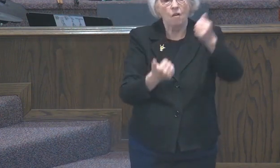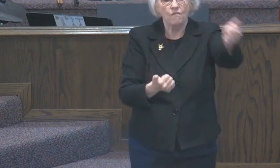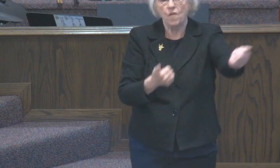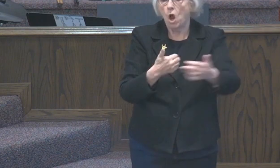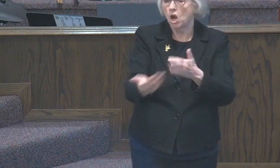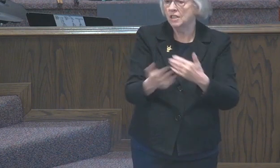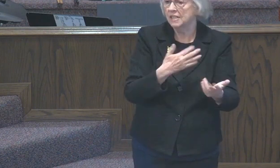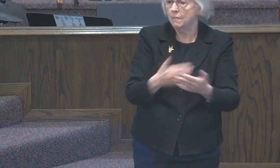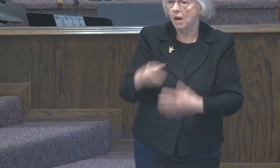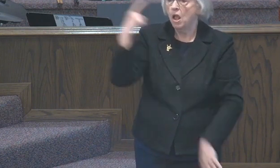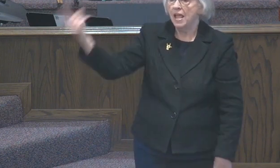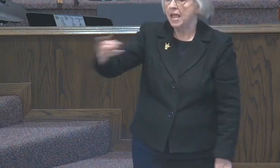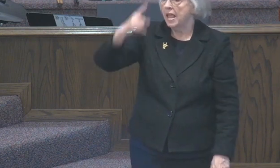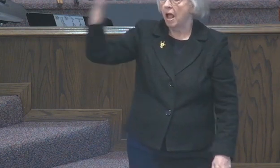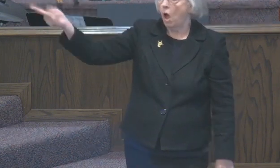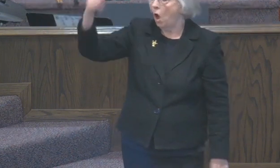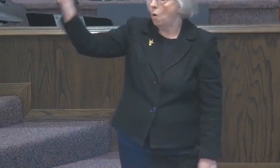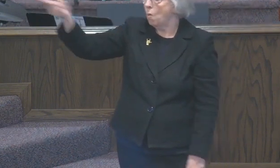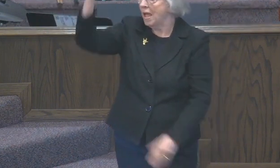That's the golden rule.